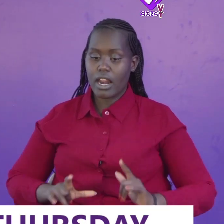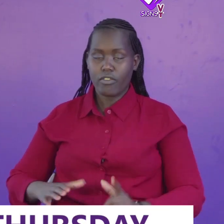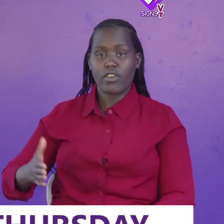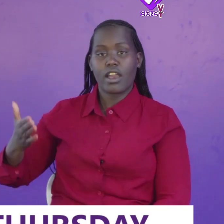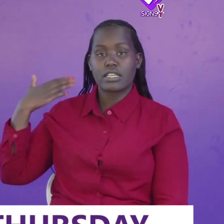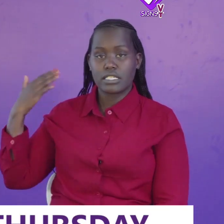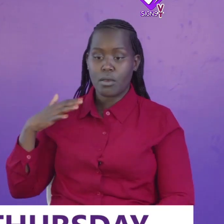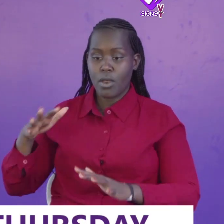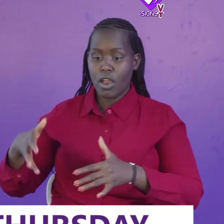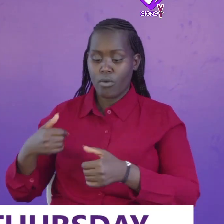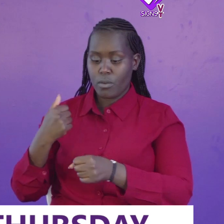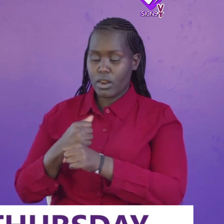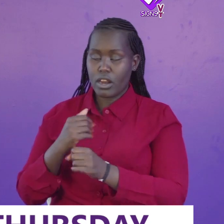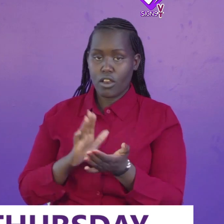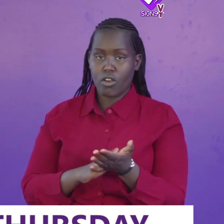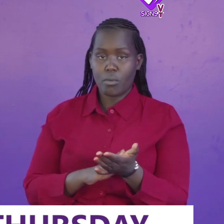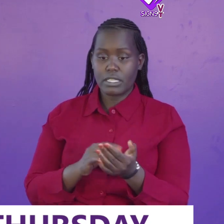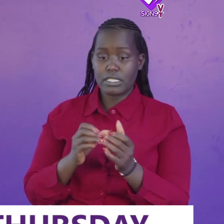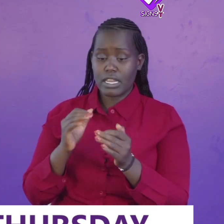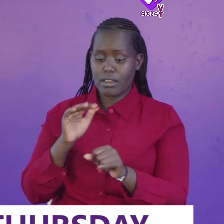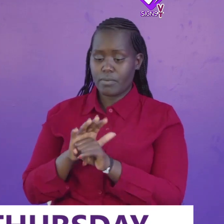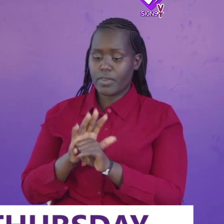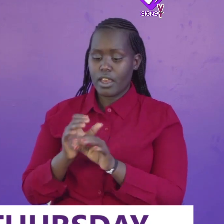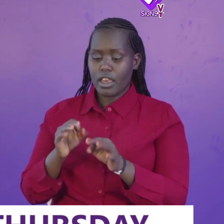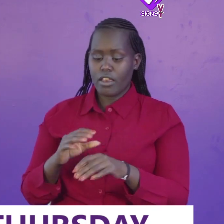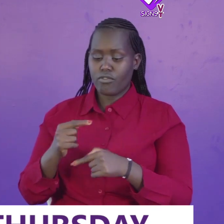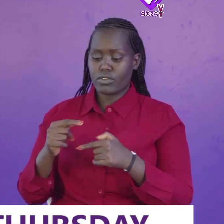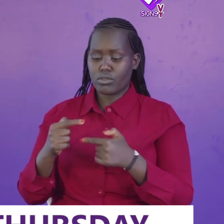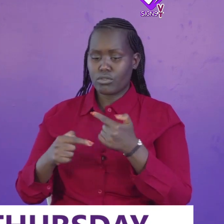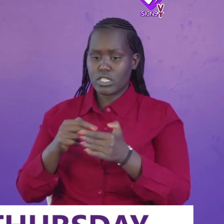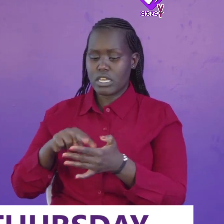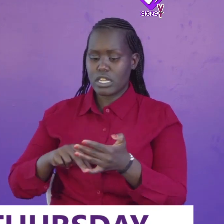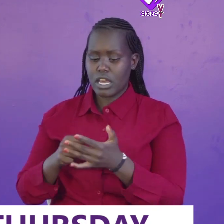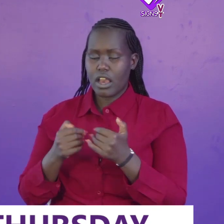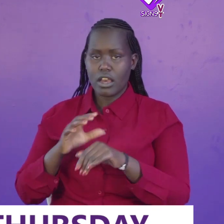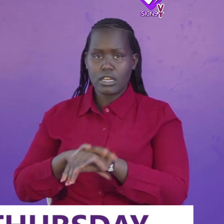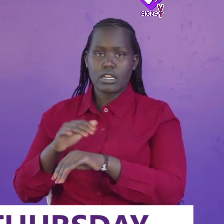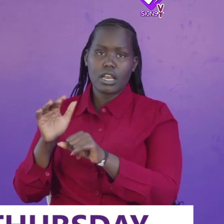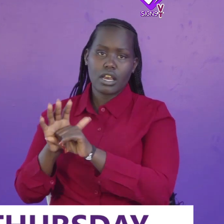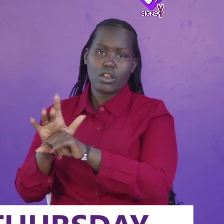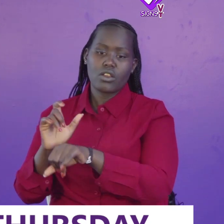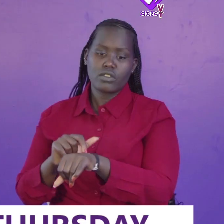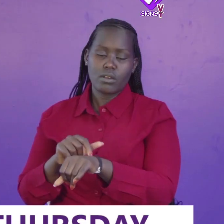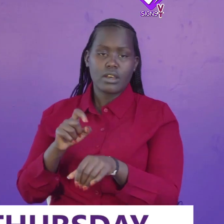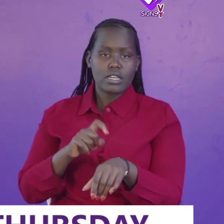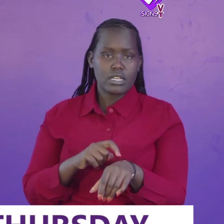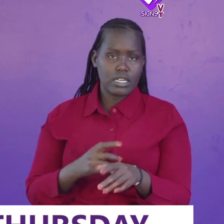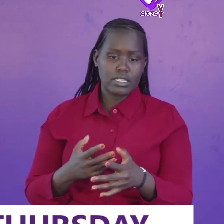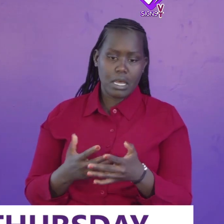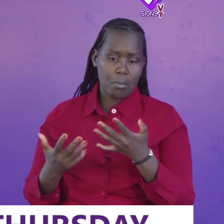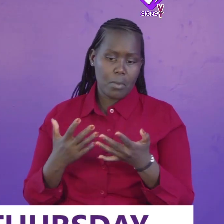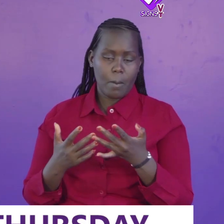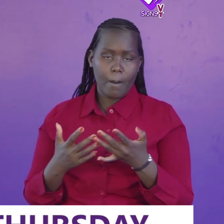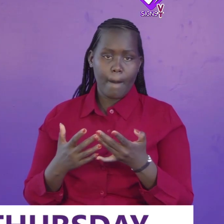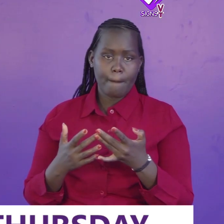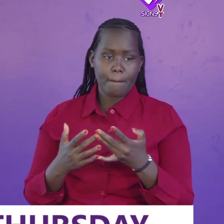tumefanya leo. Comments ni mingi nikianza kusoma ita take a lot of time, na producer pia anasema time yako nduko, time yako kidogo nafuu